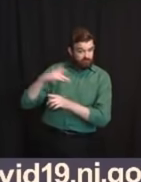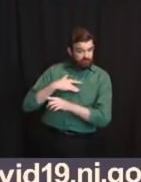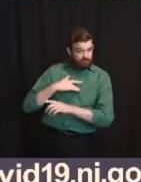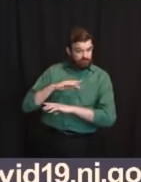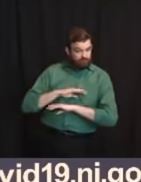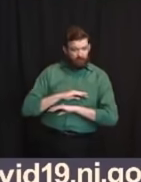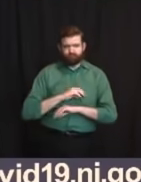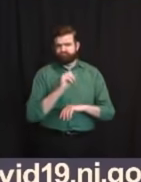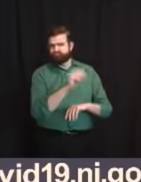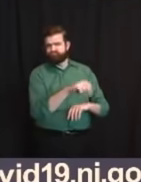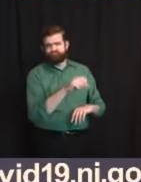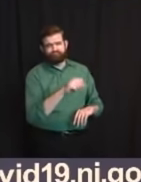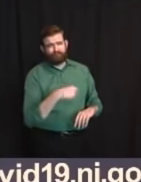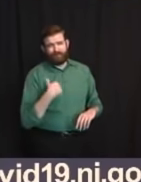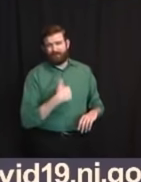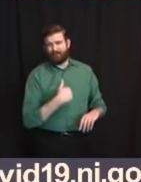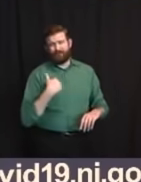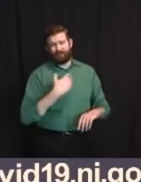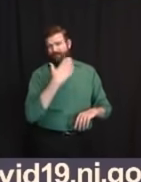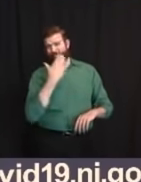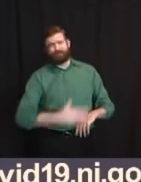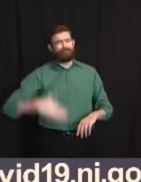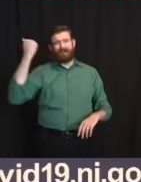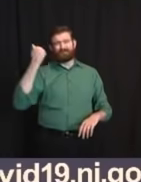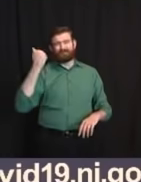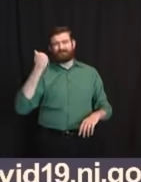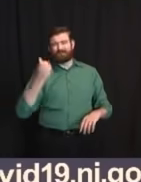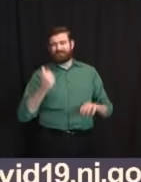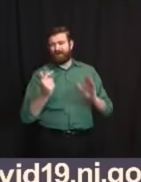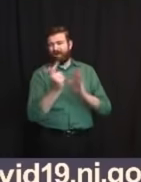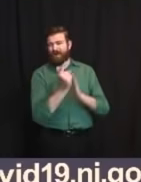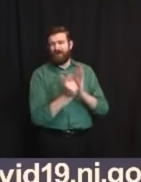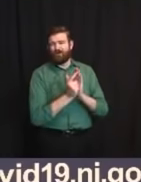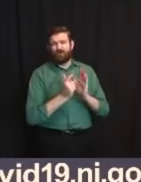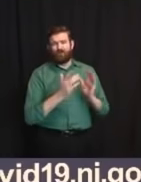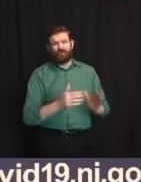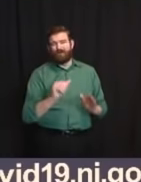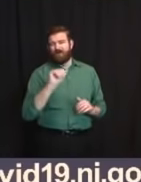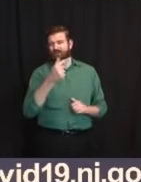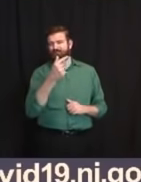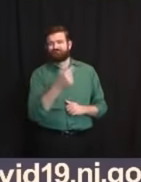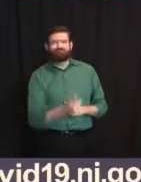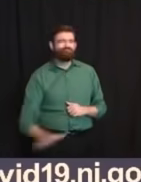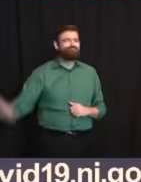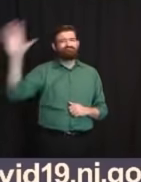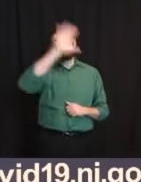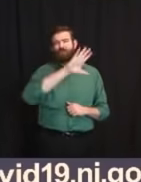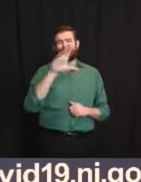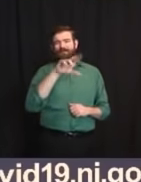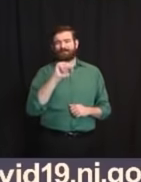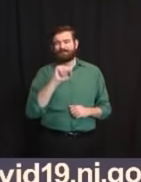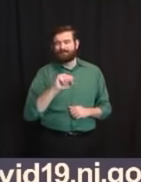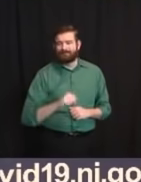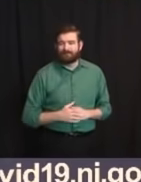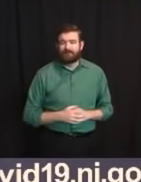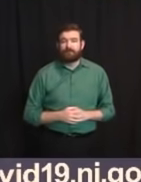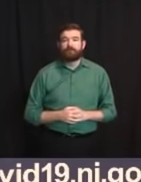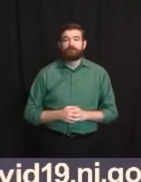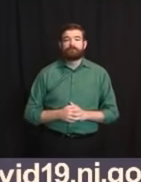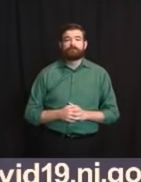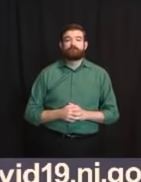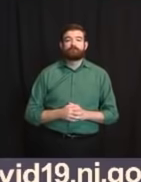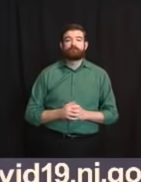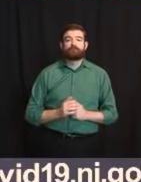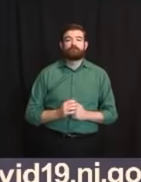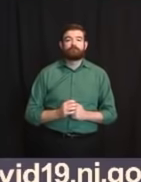States of America. Please. Yes, Governor, 3 questions. First of all, any further discussions on when motor vehicle commission